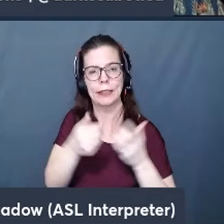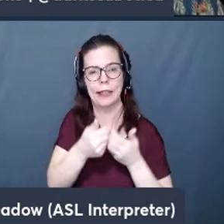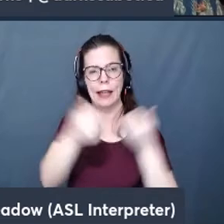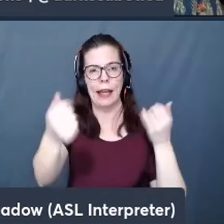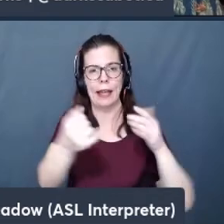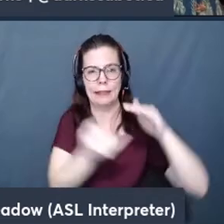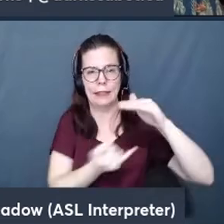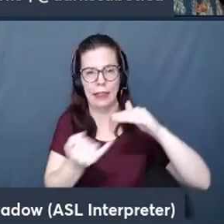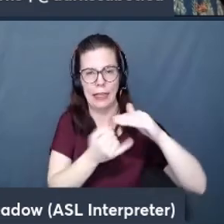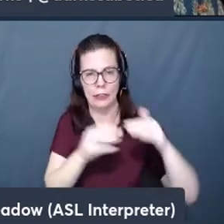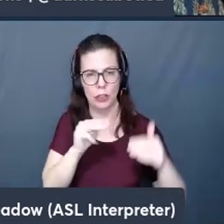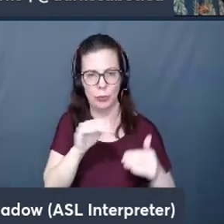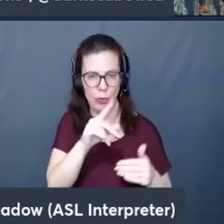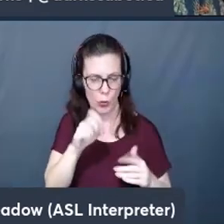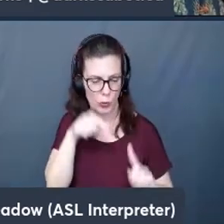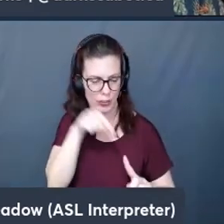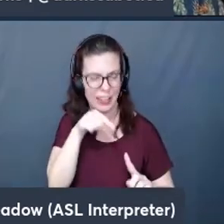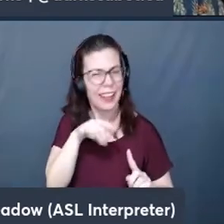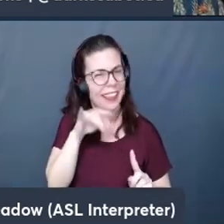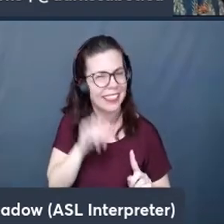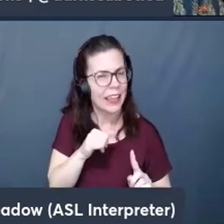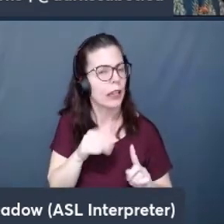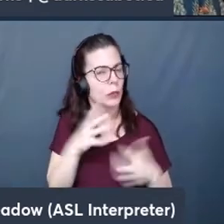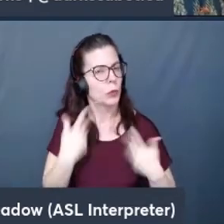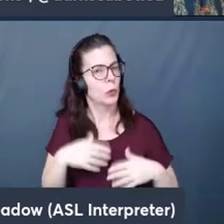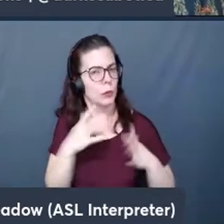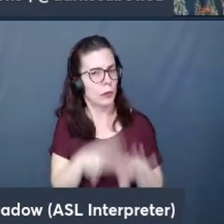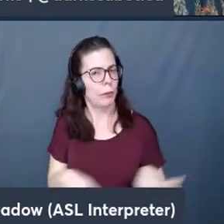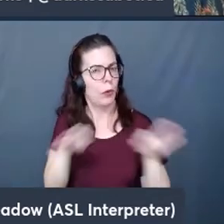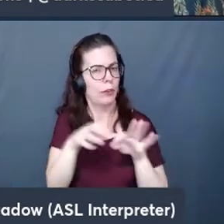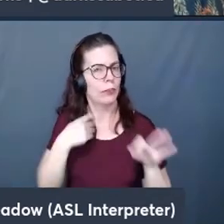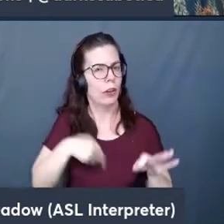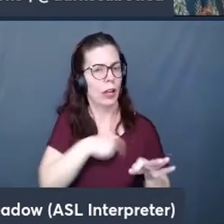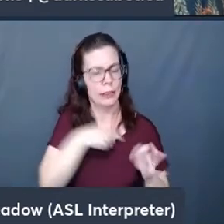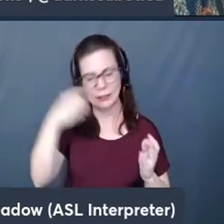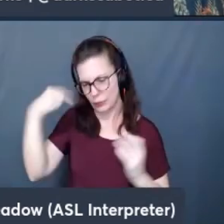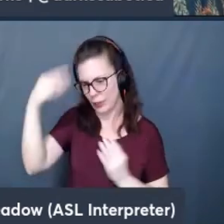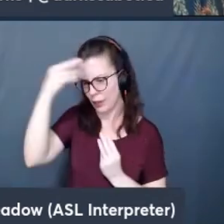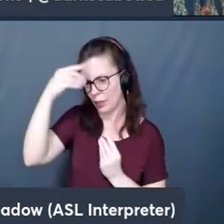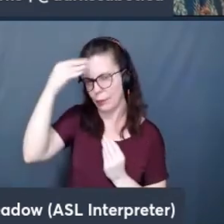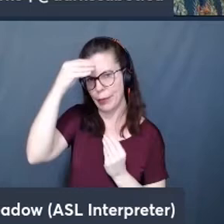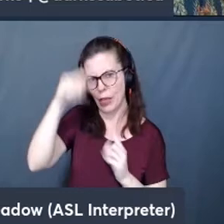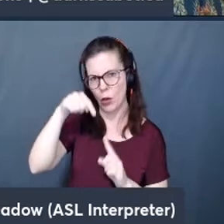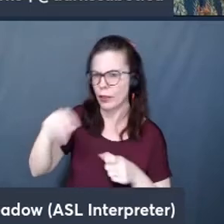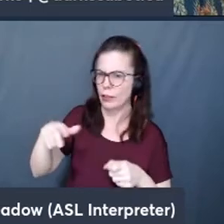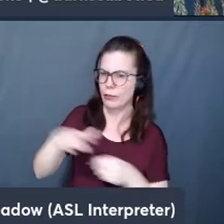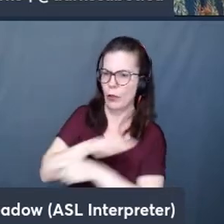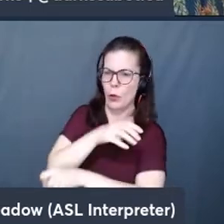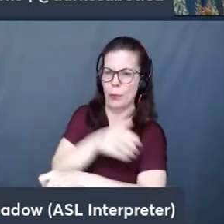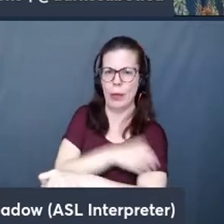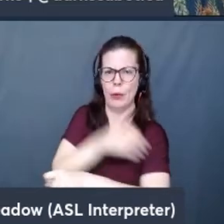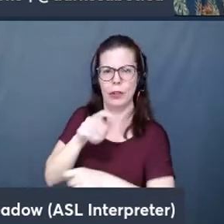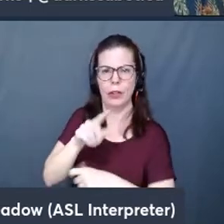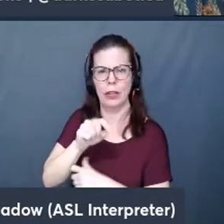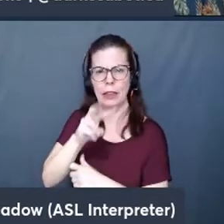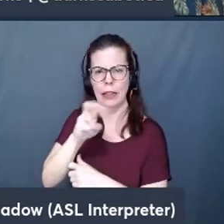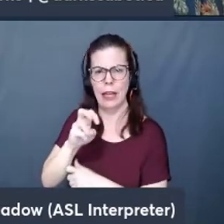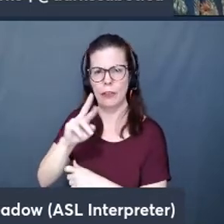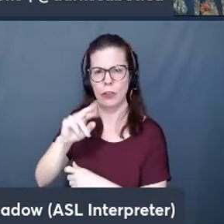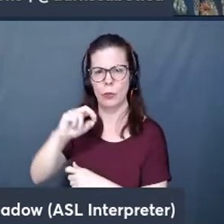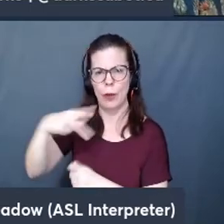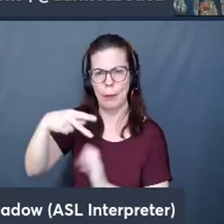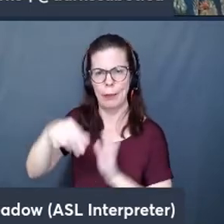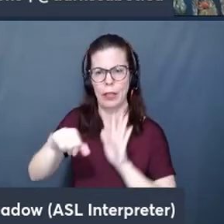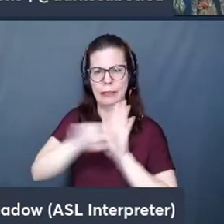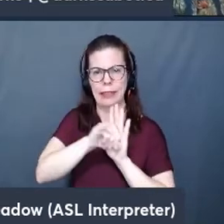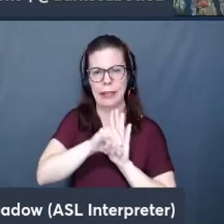network isolation mode was particularly important to us as we thought about bringing the full power of LiveRamp identity services to